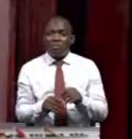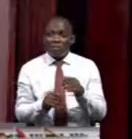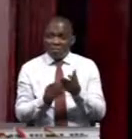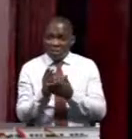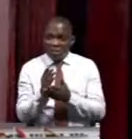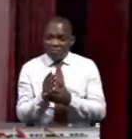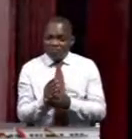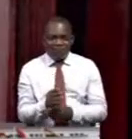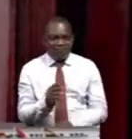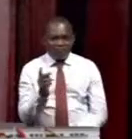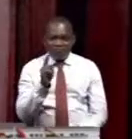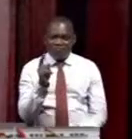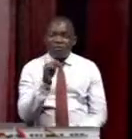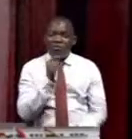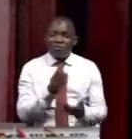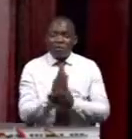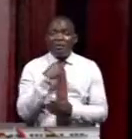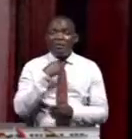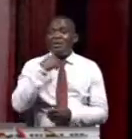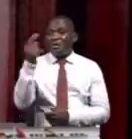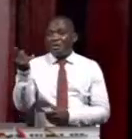I'm furthermore putting it to you